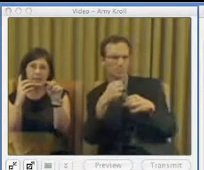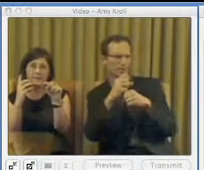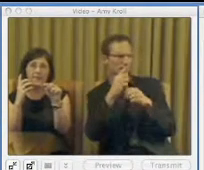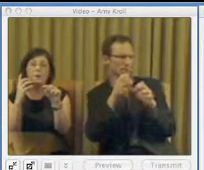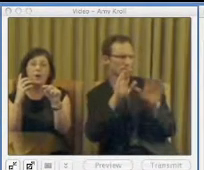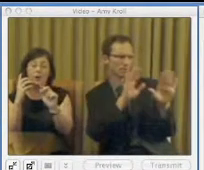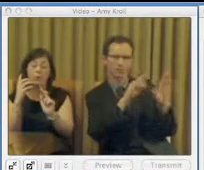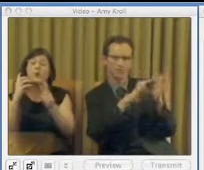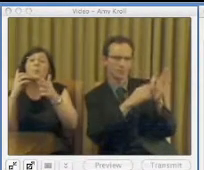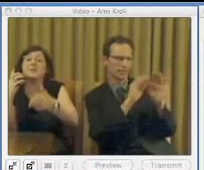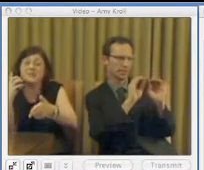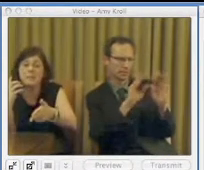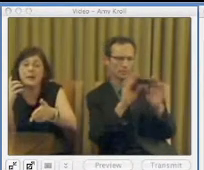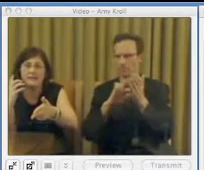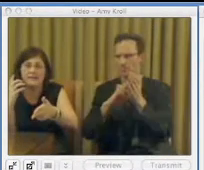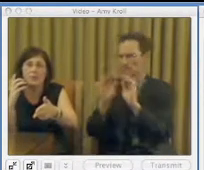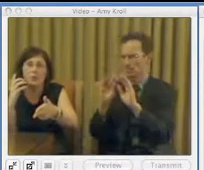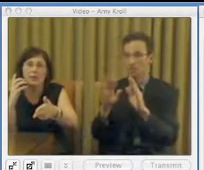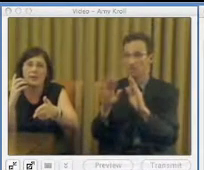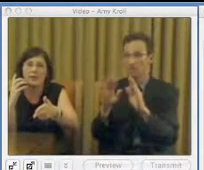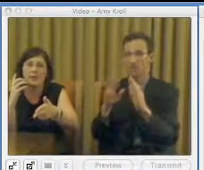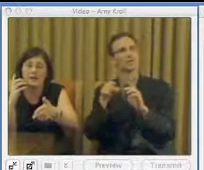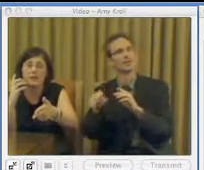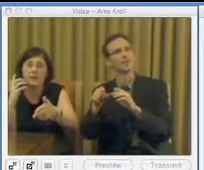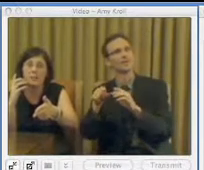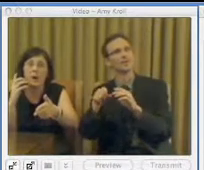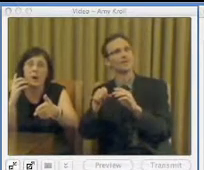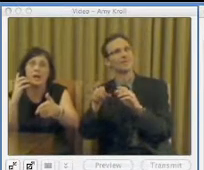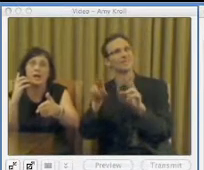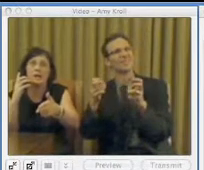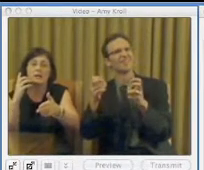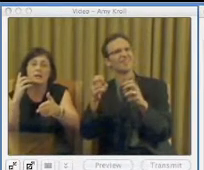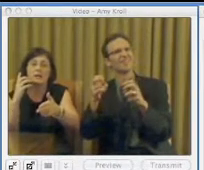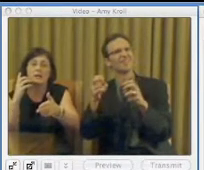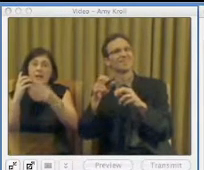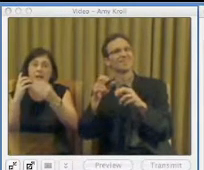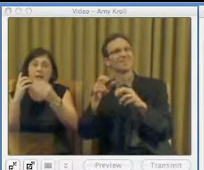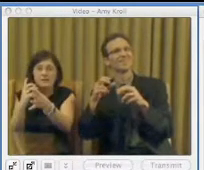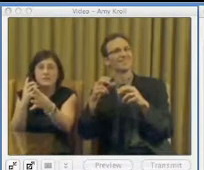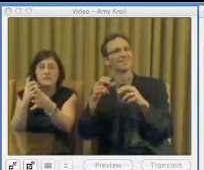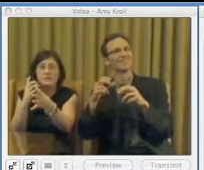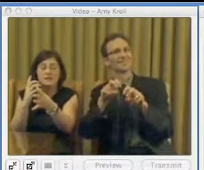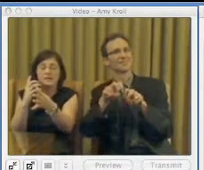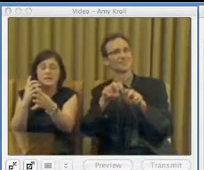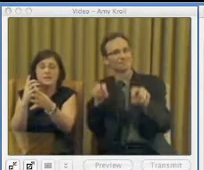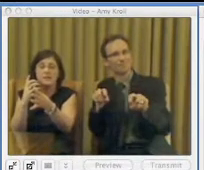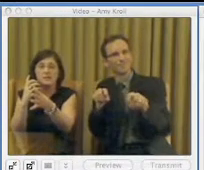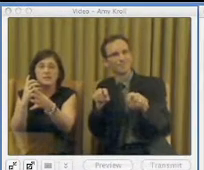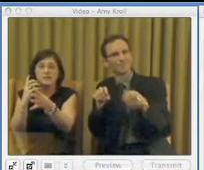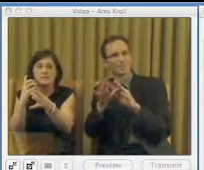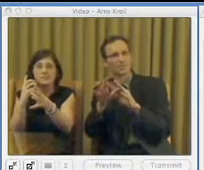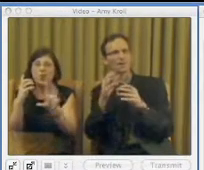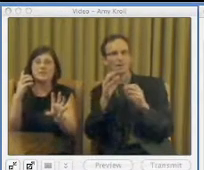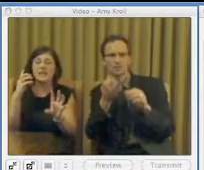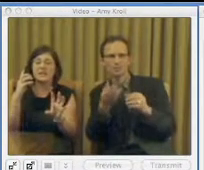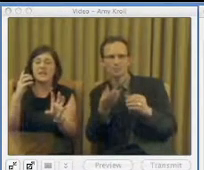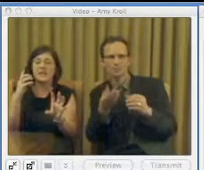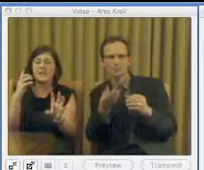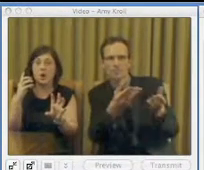the coordination that's happening, and they might also participate in that coordination if need be by letting